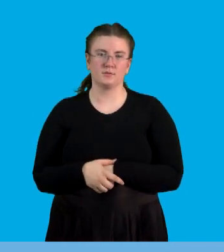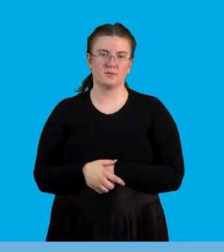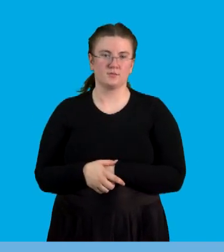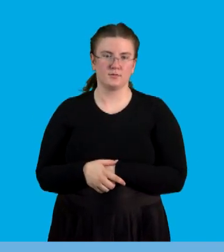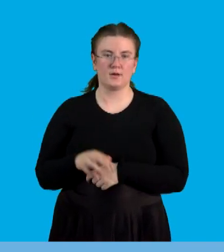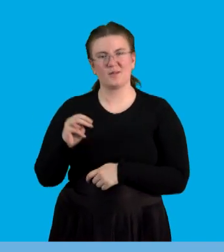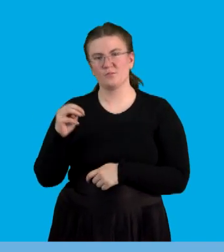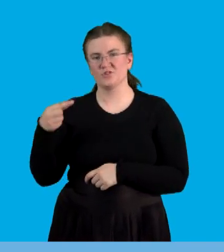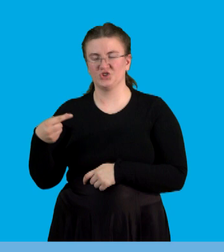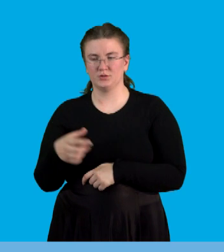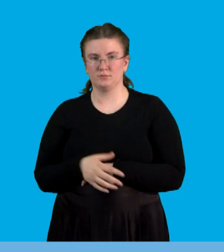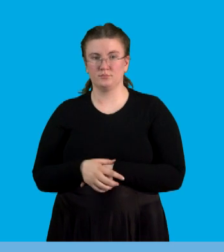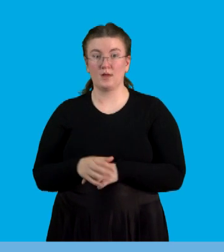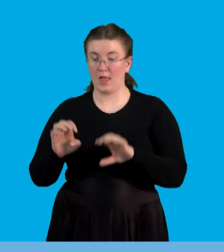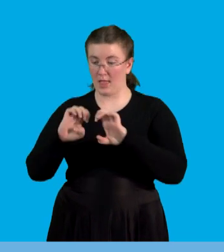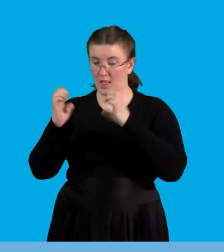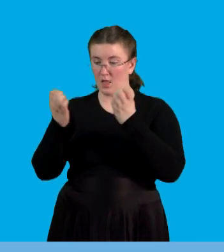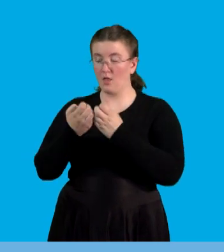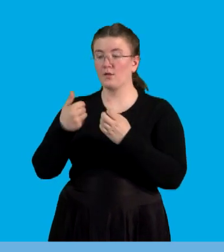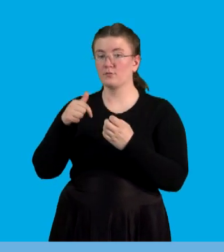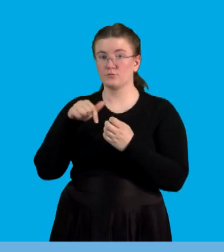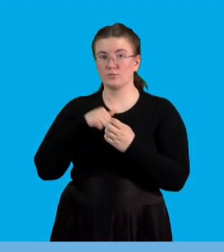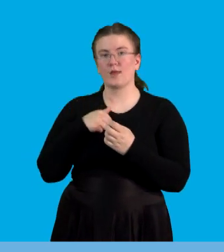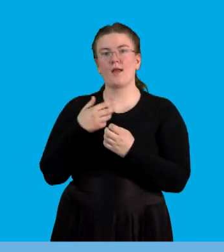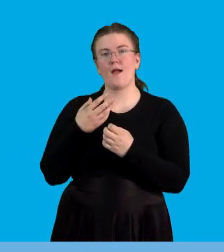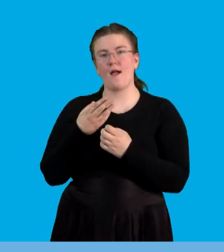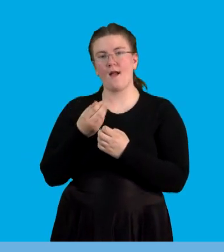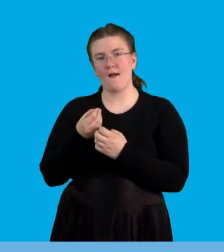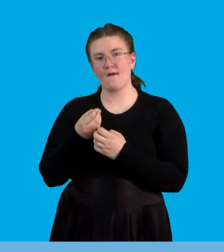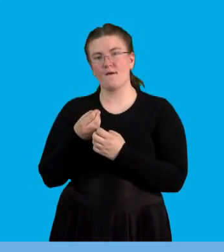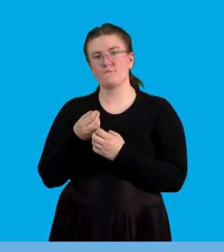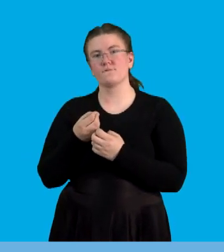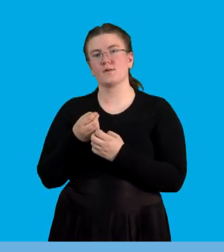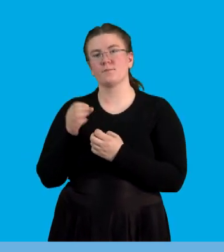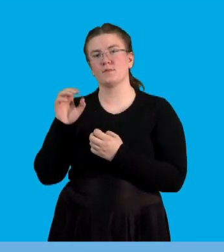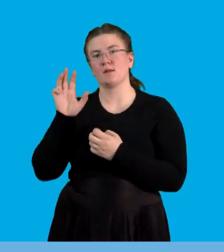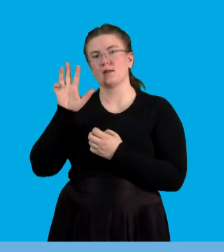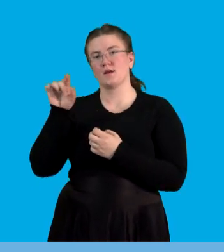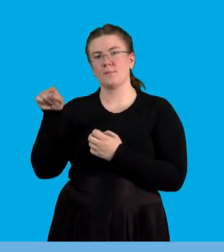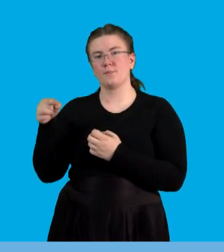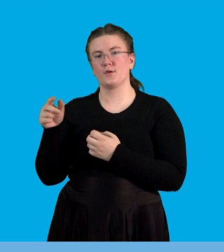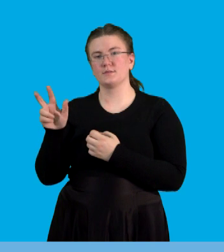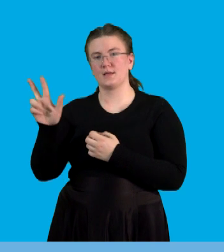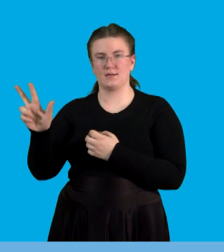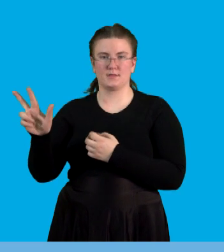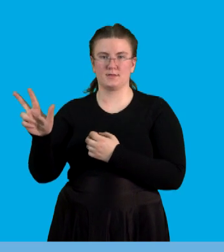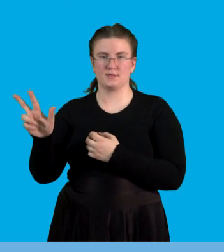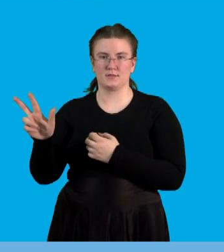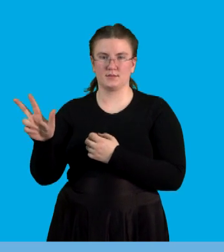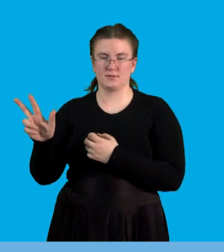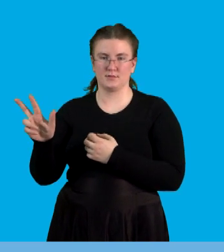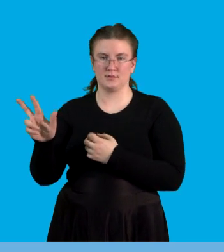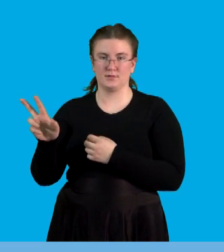to gravity. Now on Earth, this acceleration due to gravity is equals to